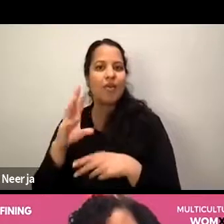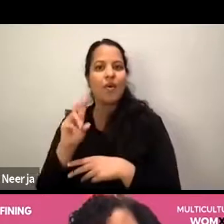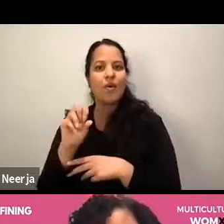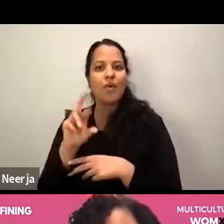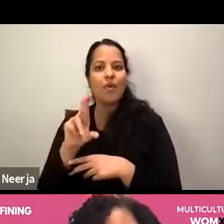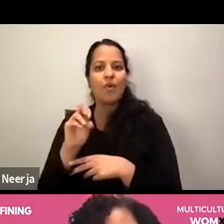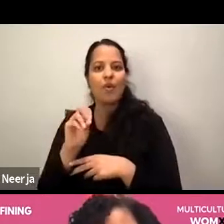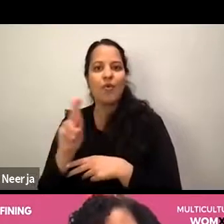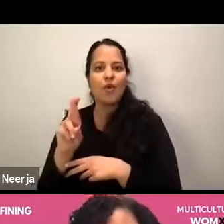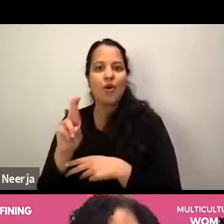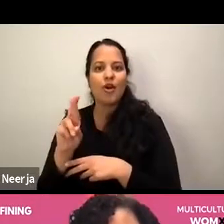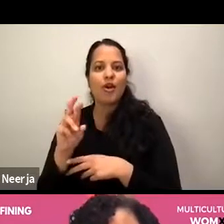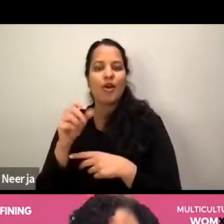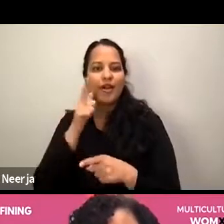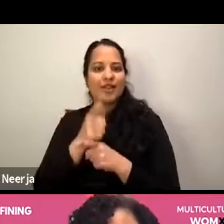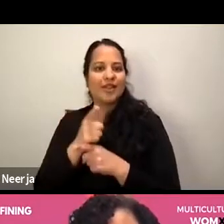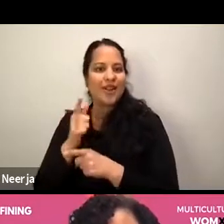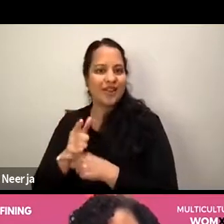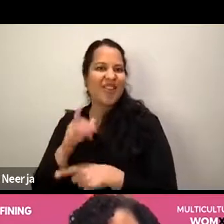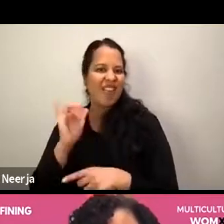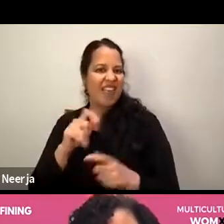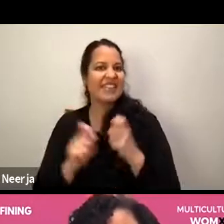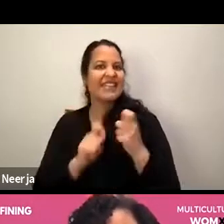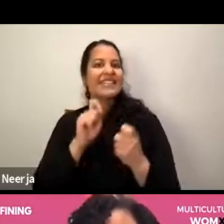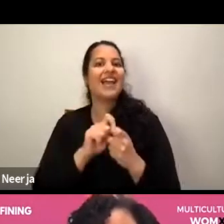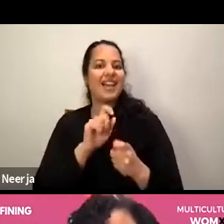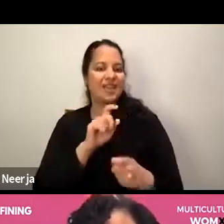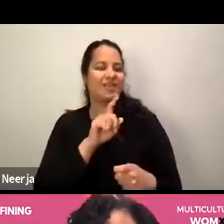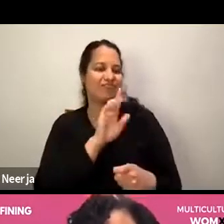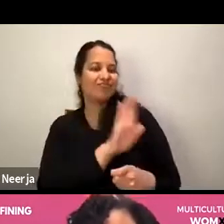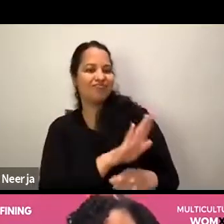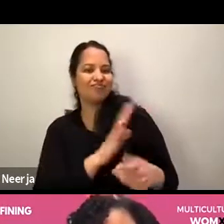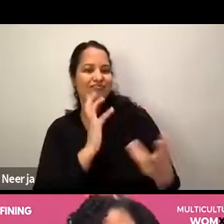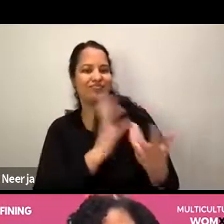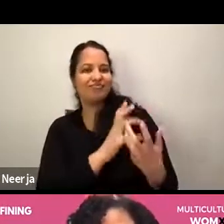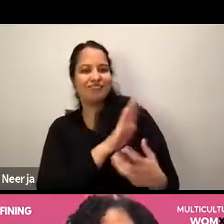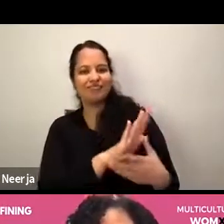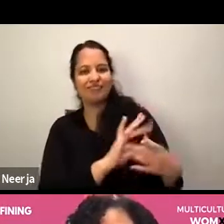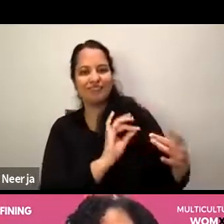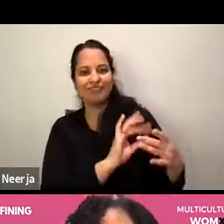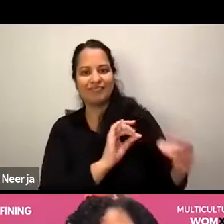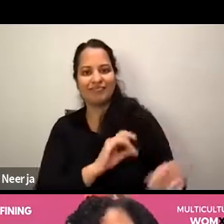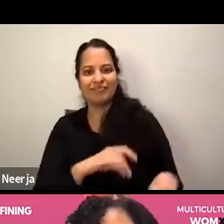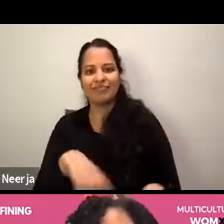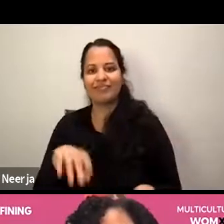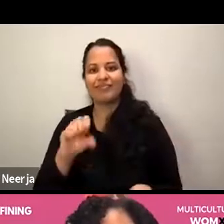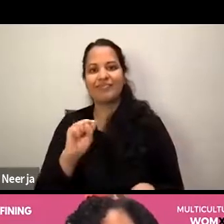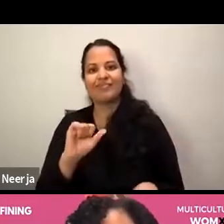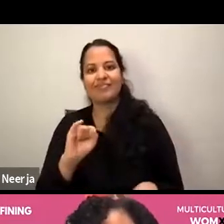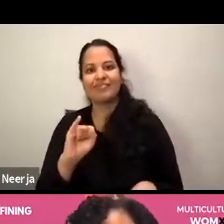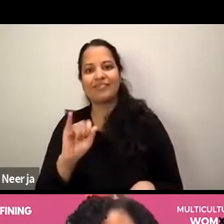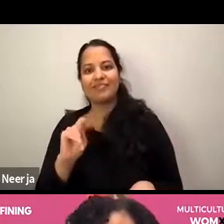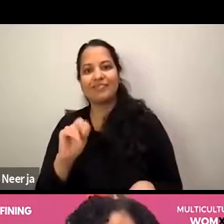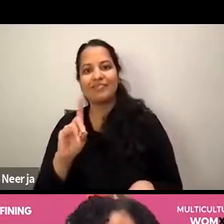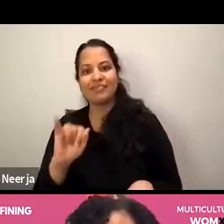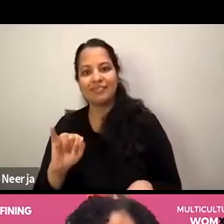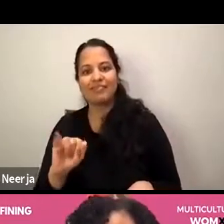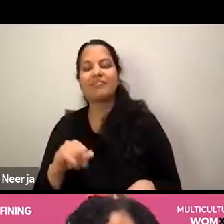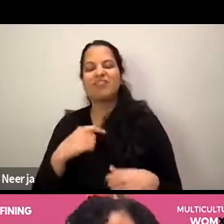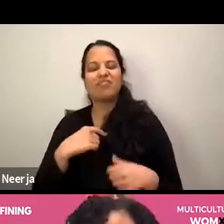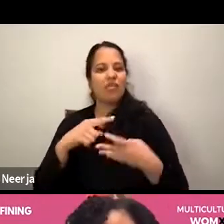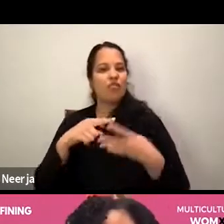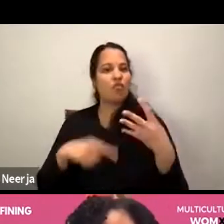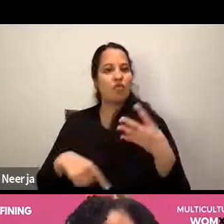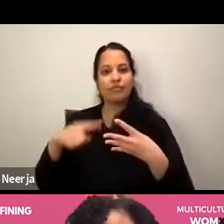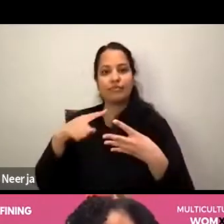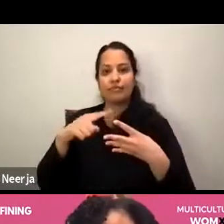you're talking about. All right, Cindy. So I would say 4 things. 1, let's shift the narrative. And, one